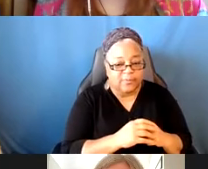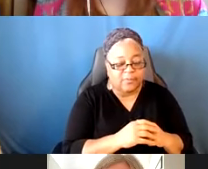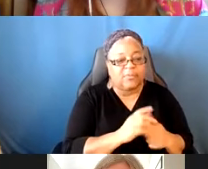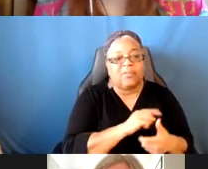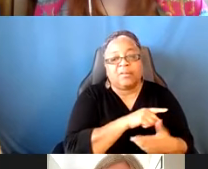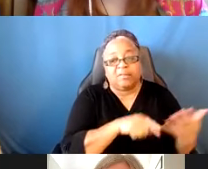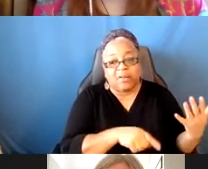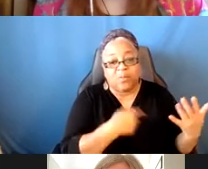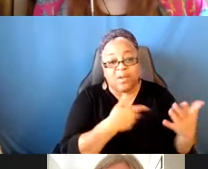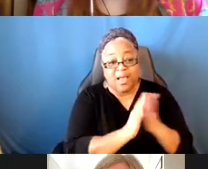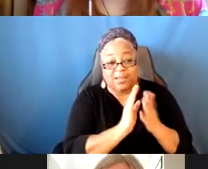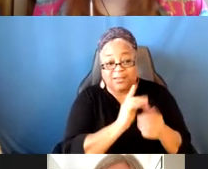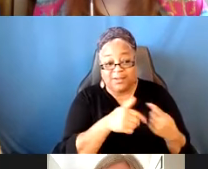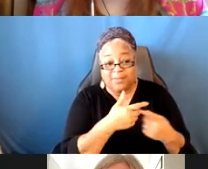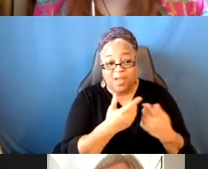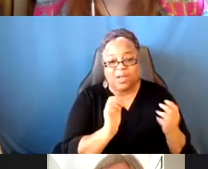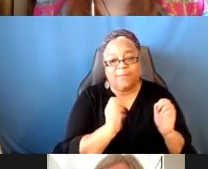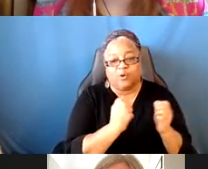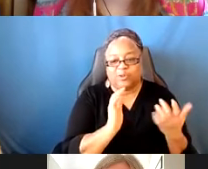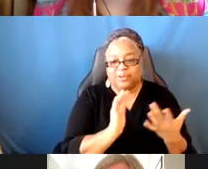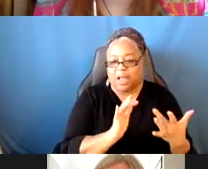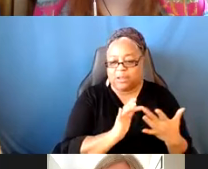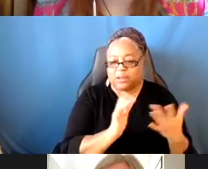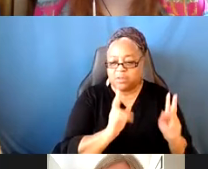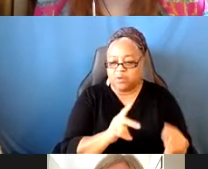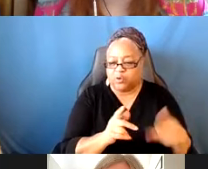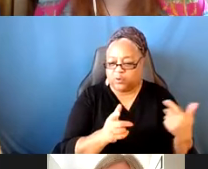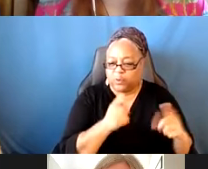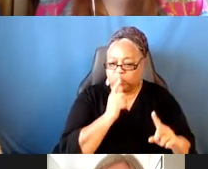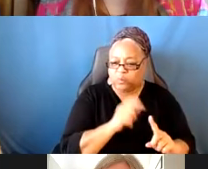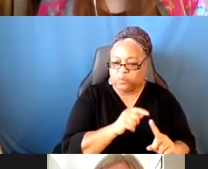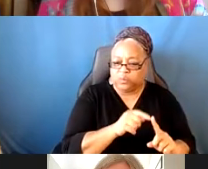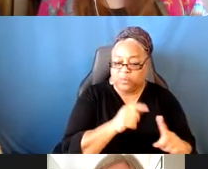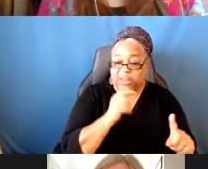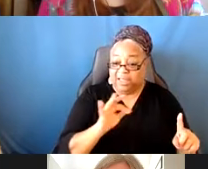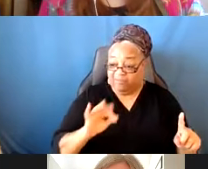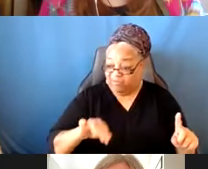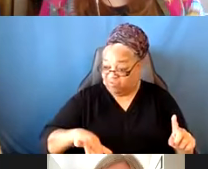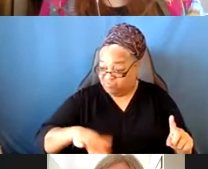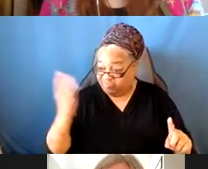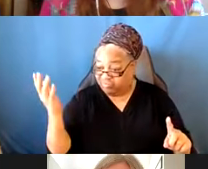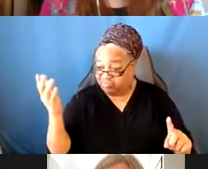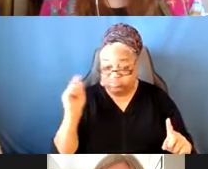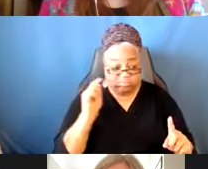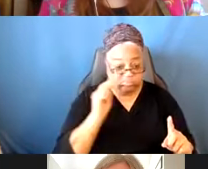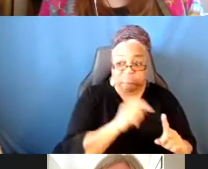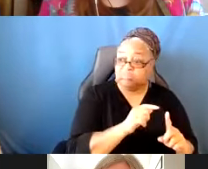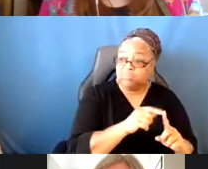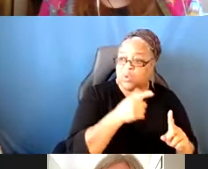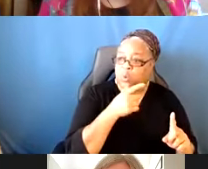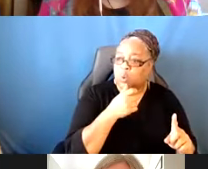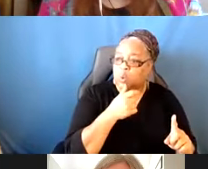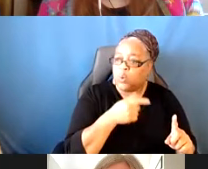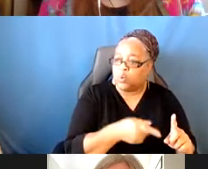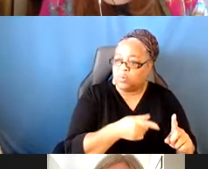emergency contacts. So who is she going to call? If she feels confused or